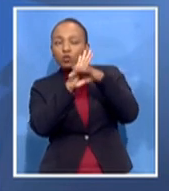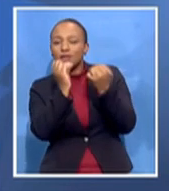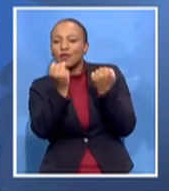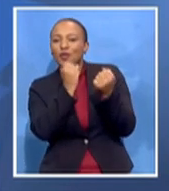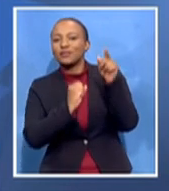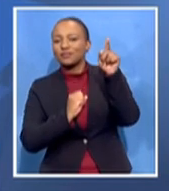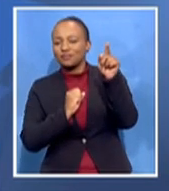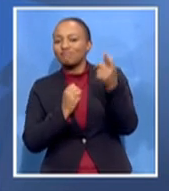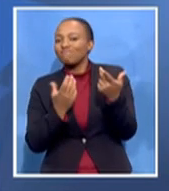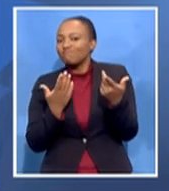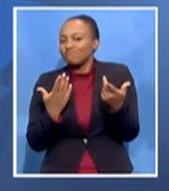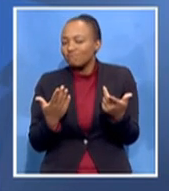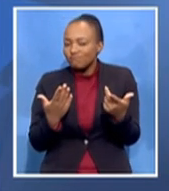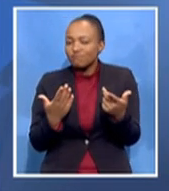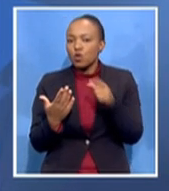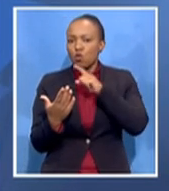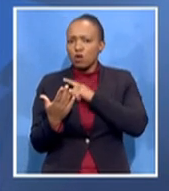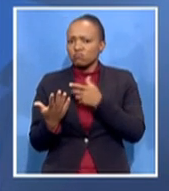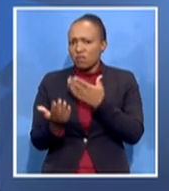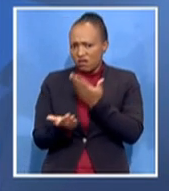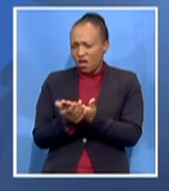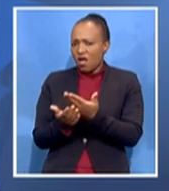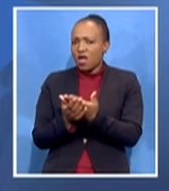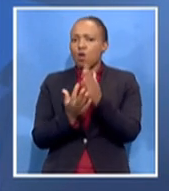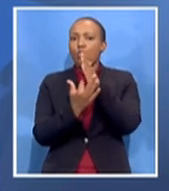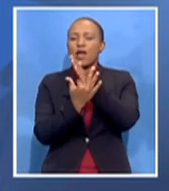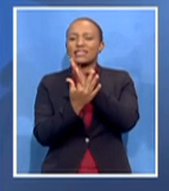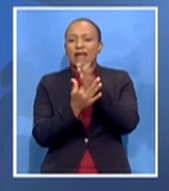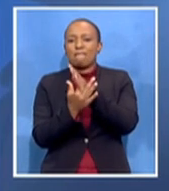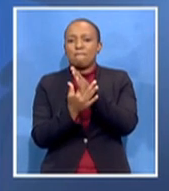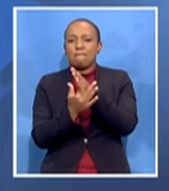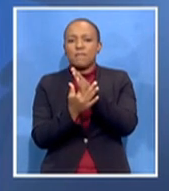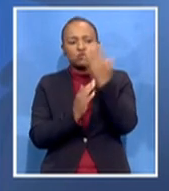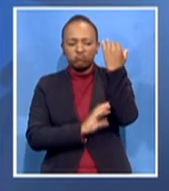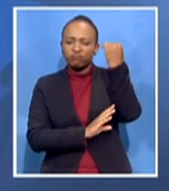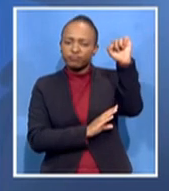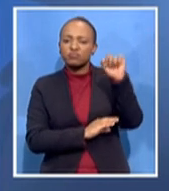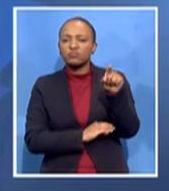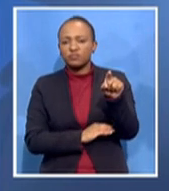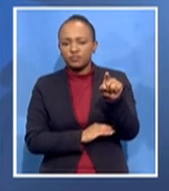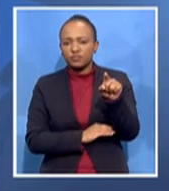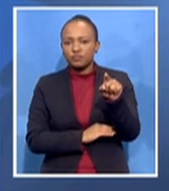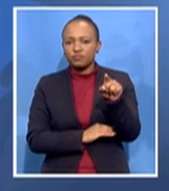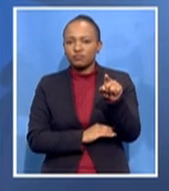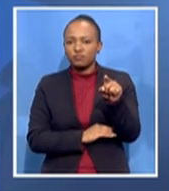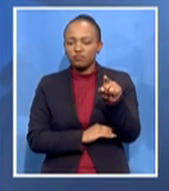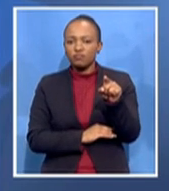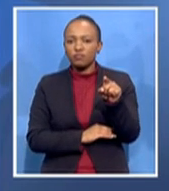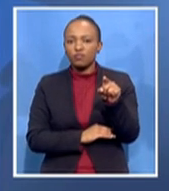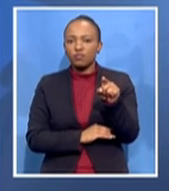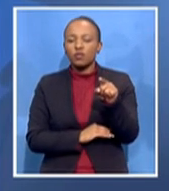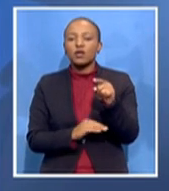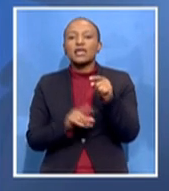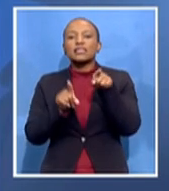entitled to an interim interdict. So he's in the same position that P.W. Botha was in